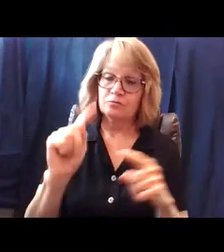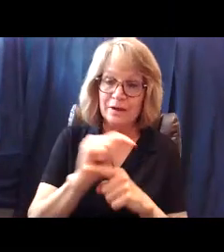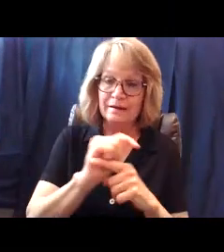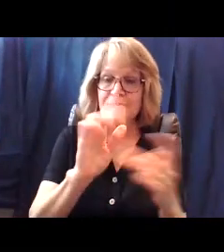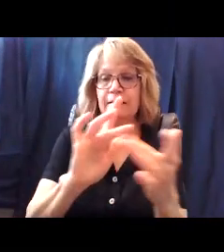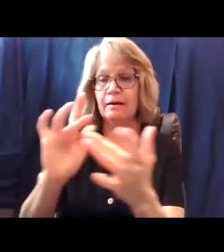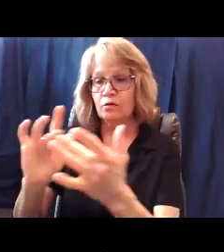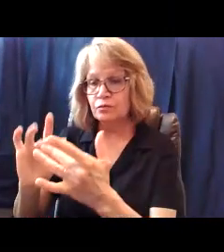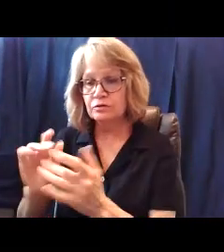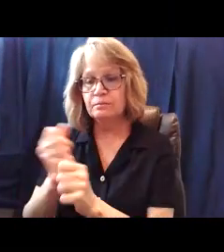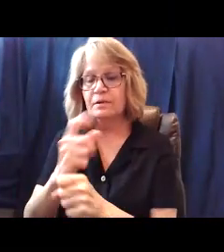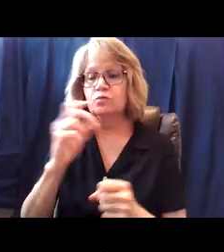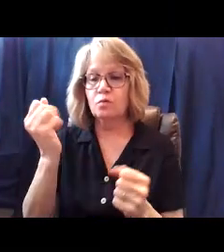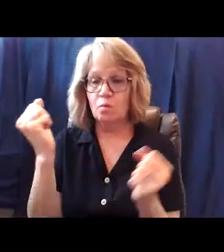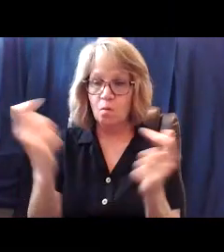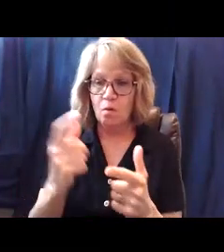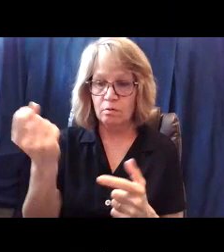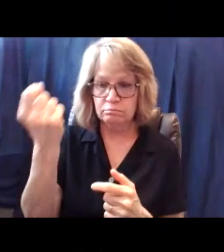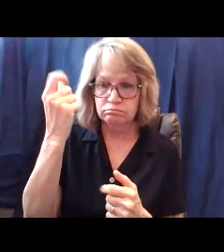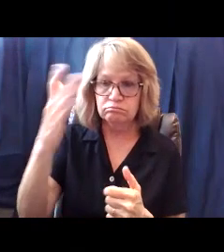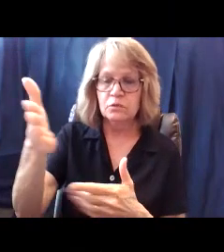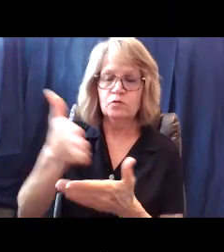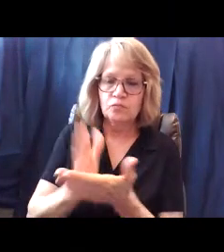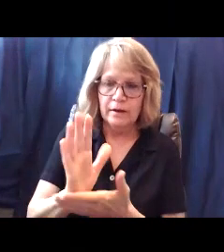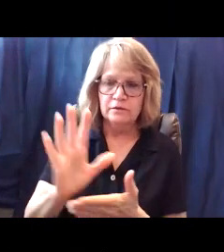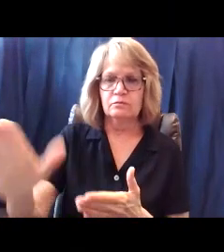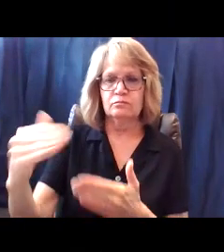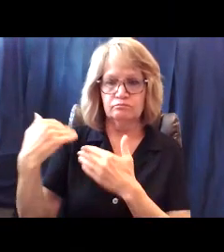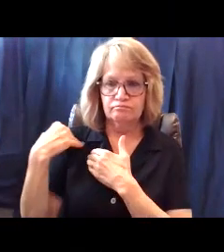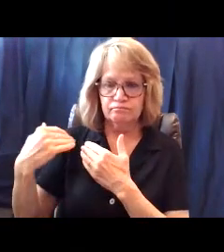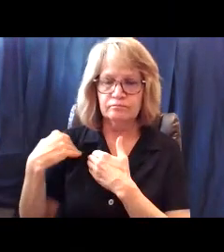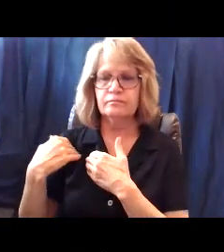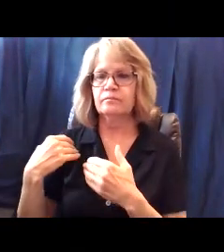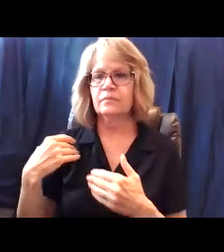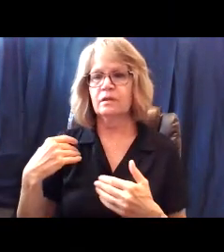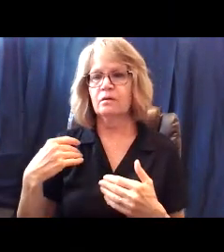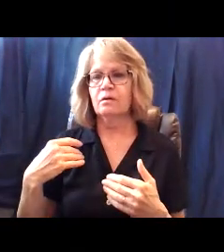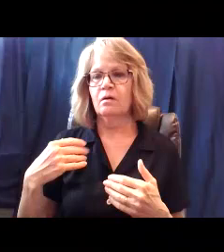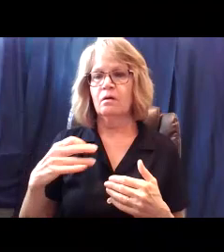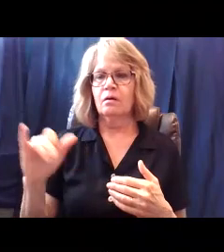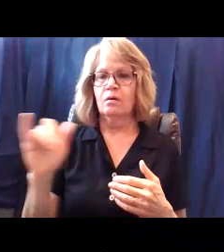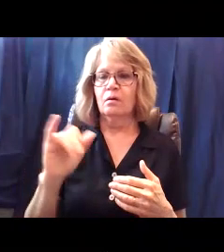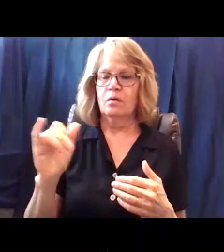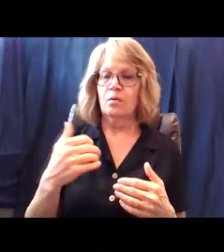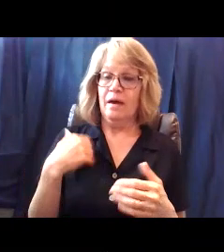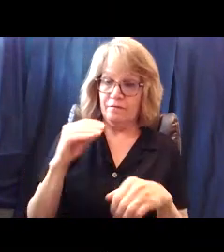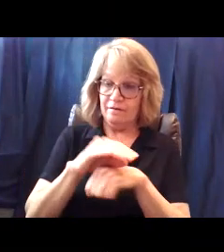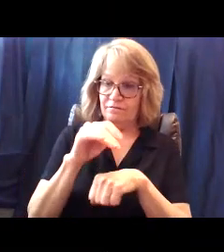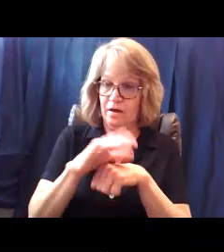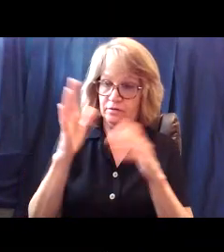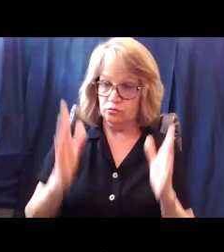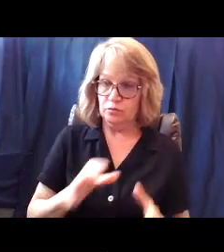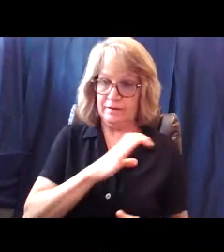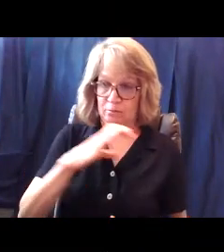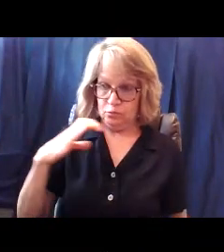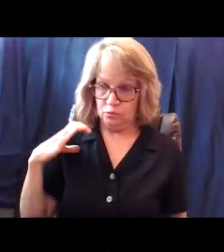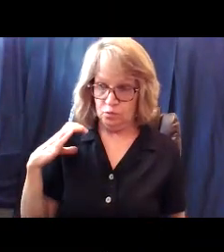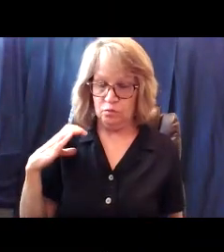that everyone understands their rights as well as their responsibilities. We have our advisory councils